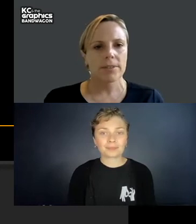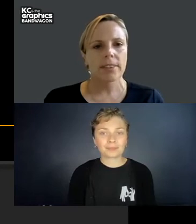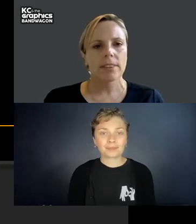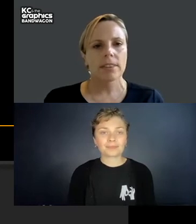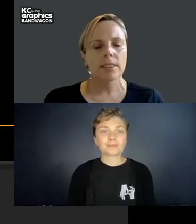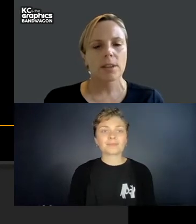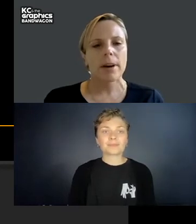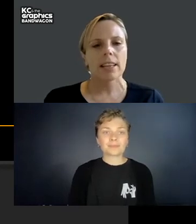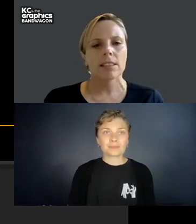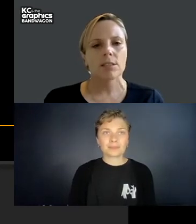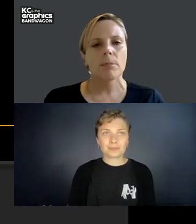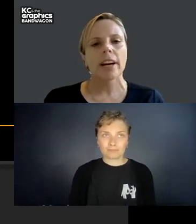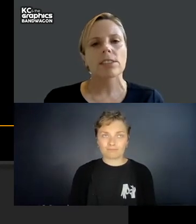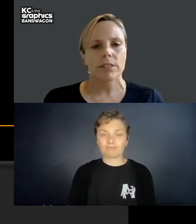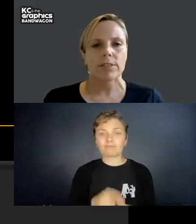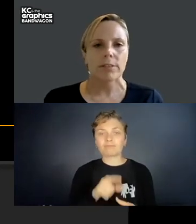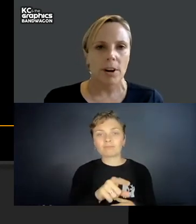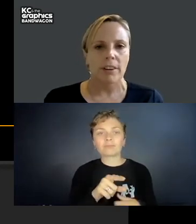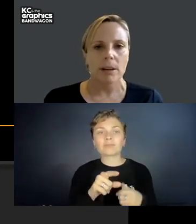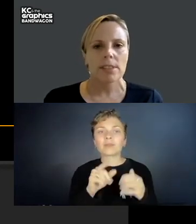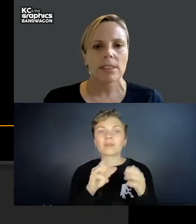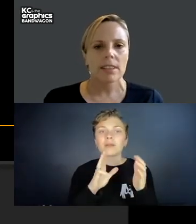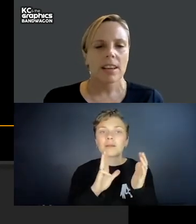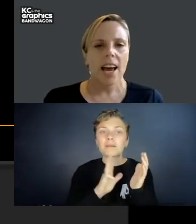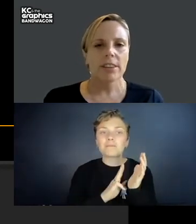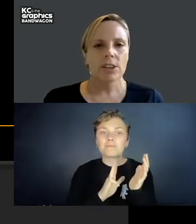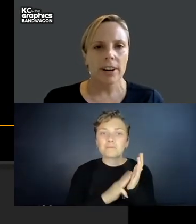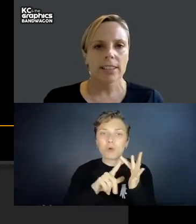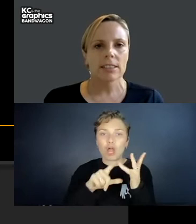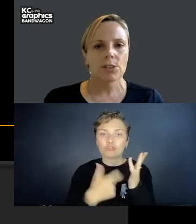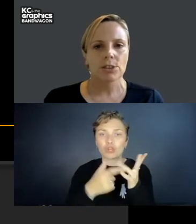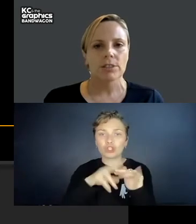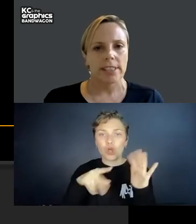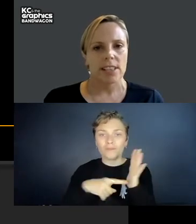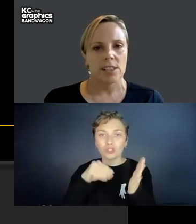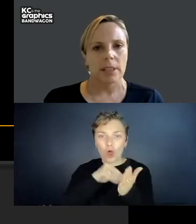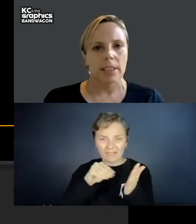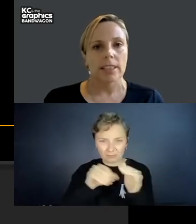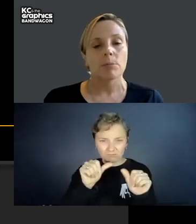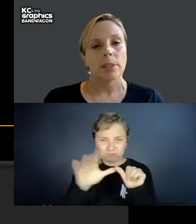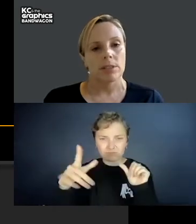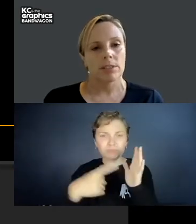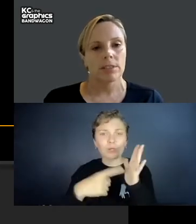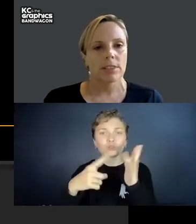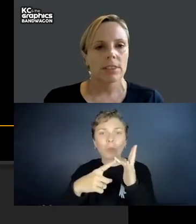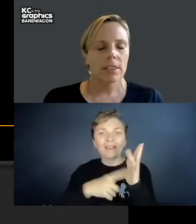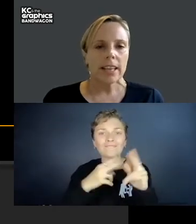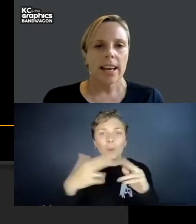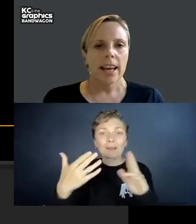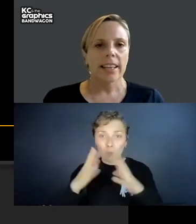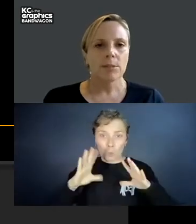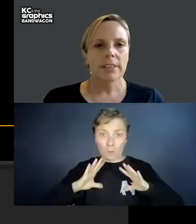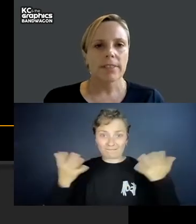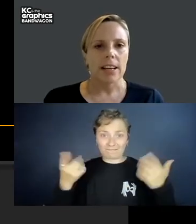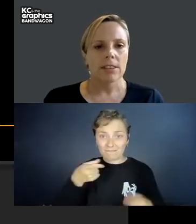So the main Microsoft Office programs have a great tool for accessibility inbuilt,